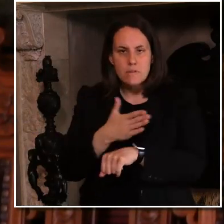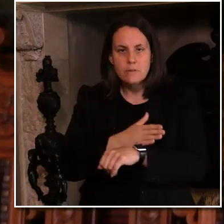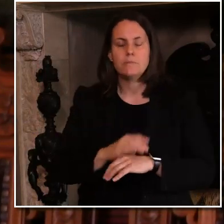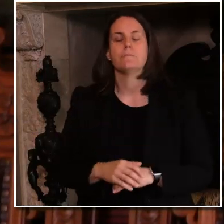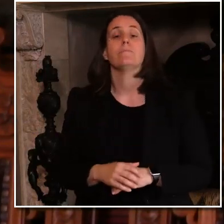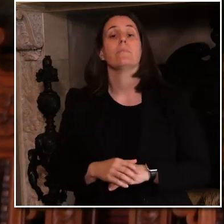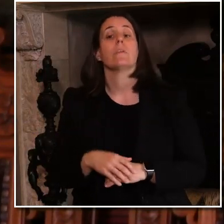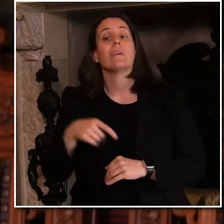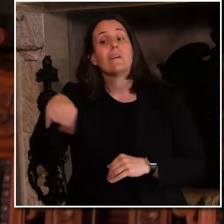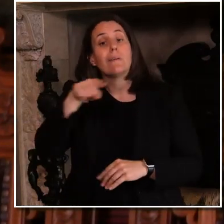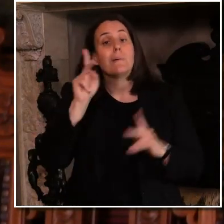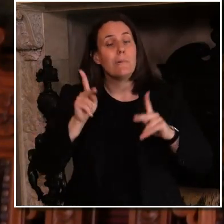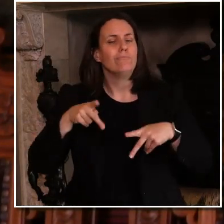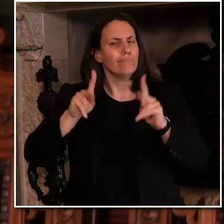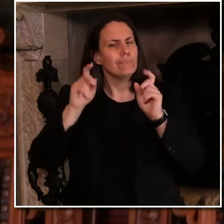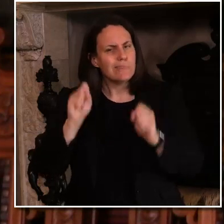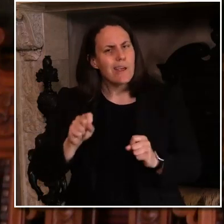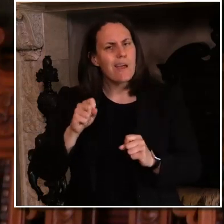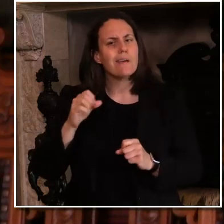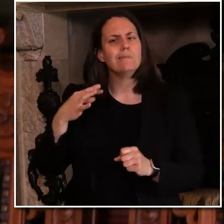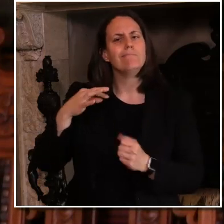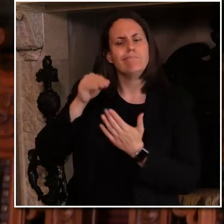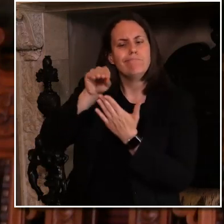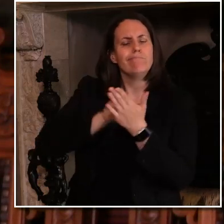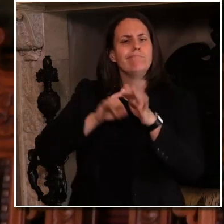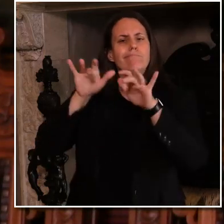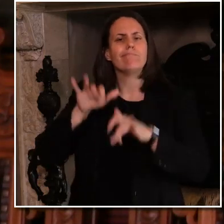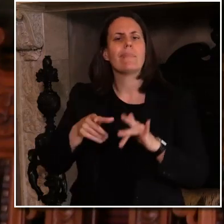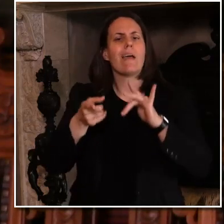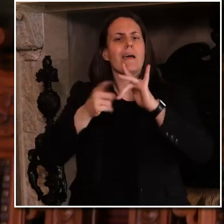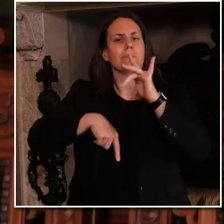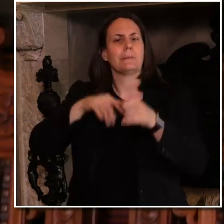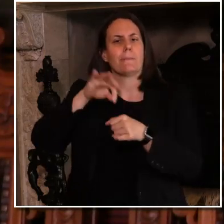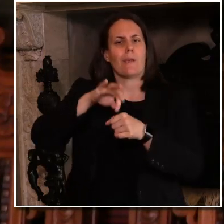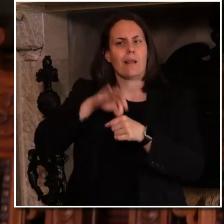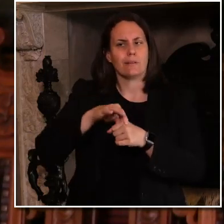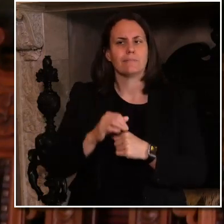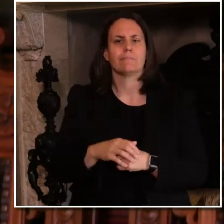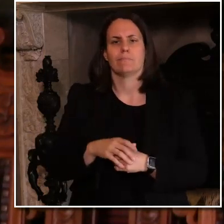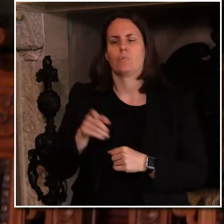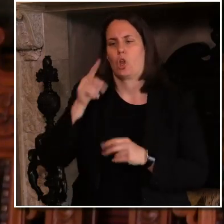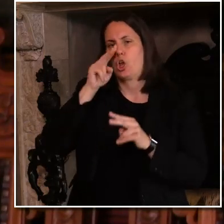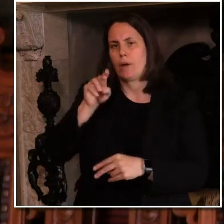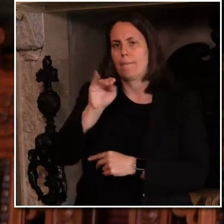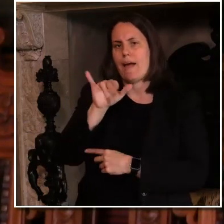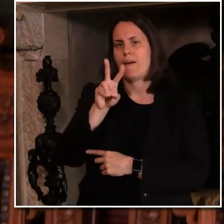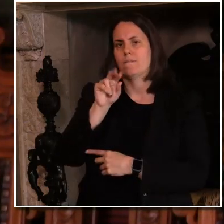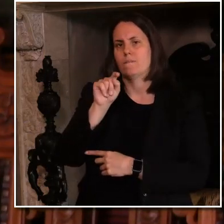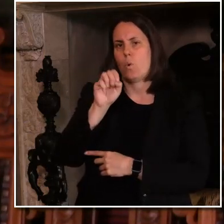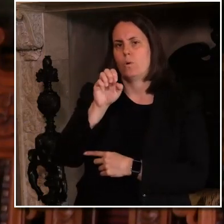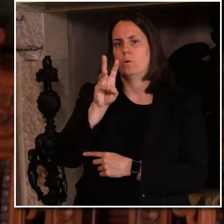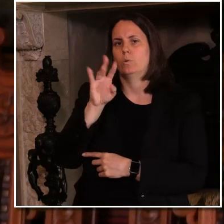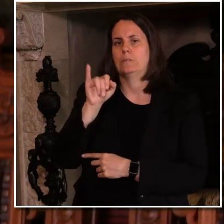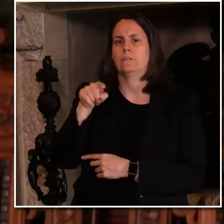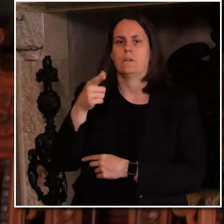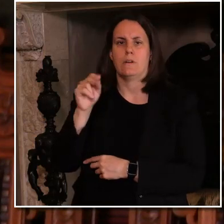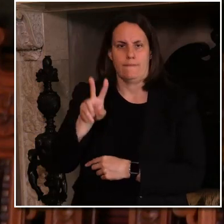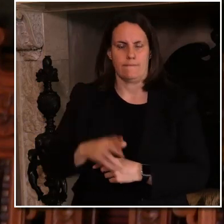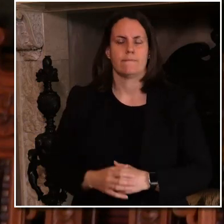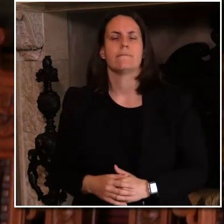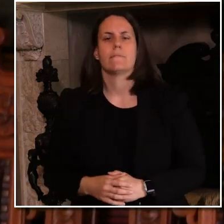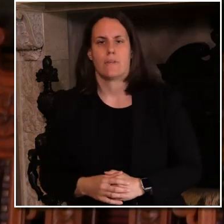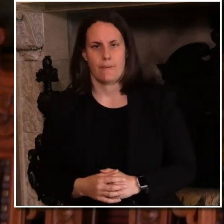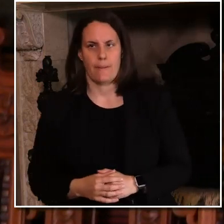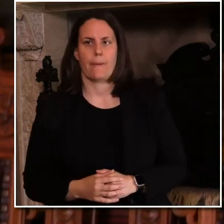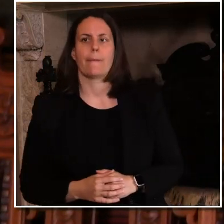and requesting their absentee ballot, and that's the best way that people can participate in our democracy. Folks up north can choose who represents them in the U.S.